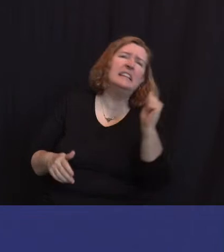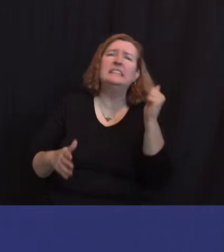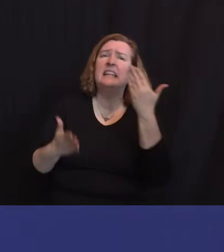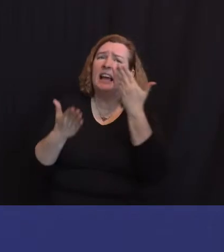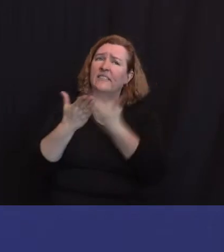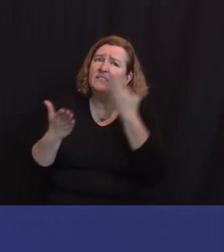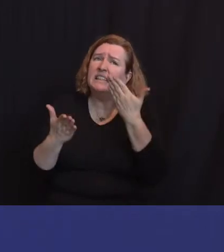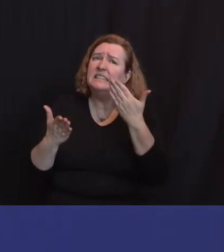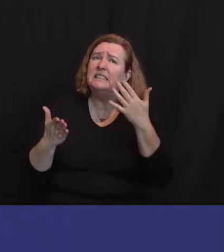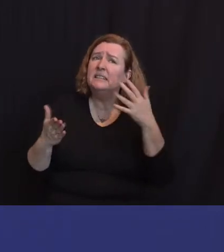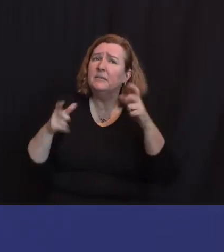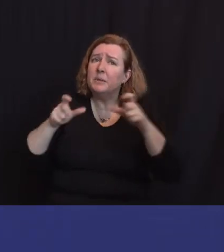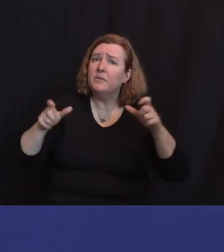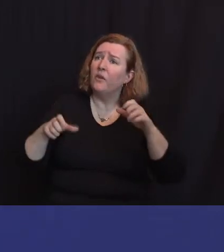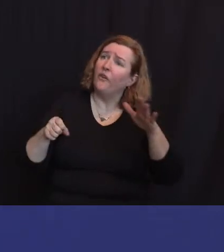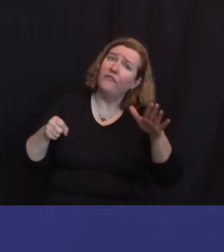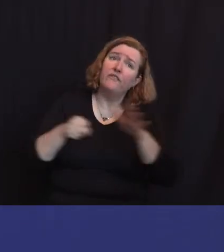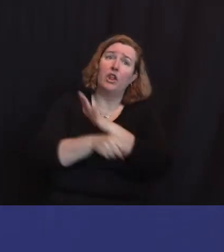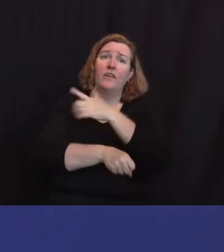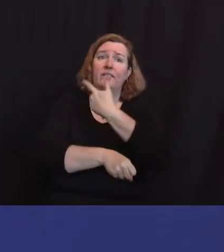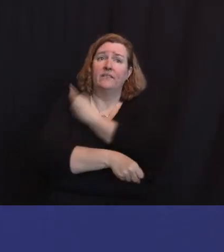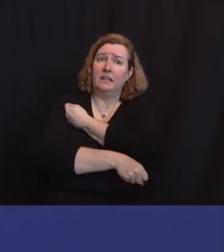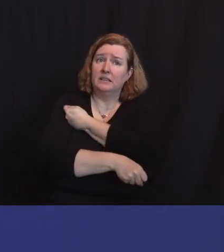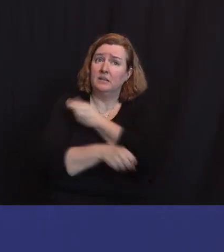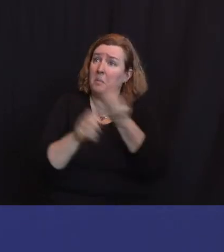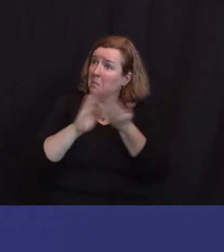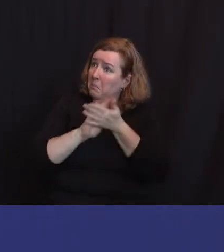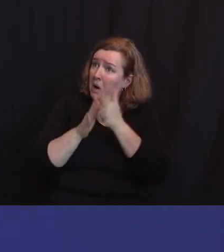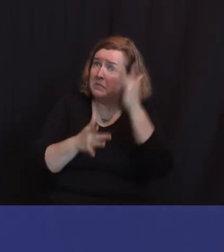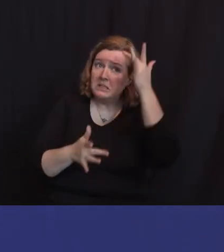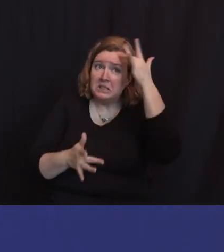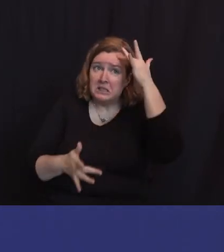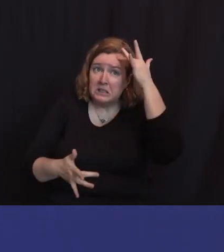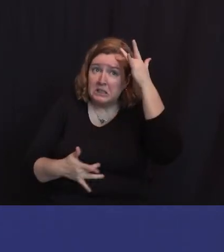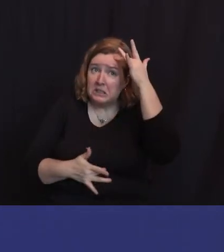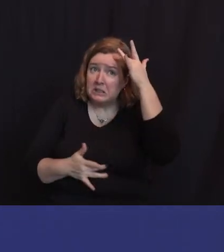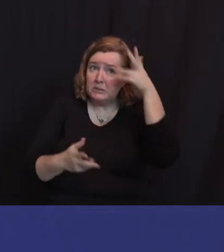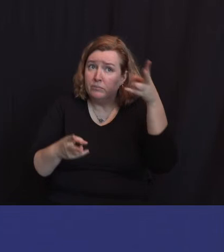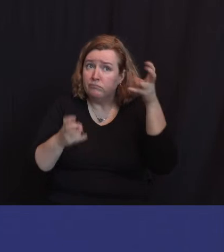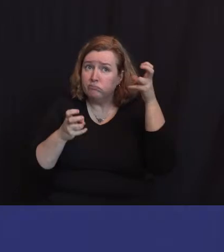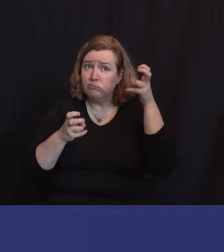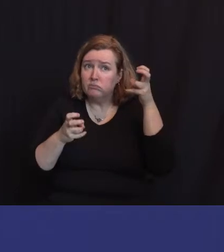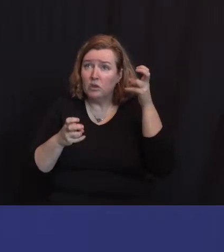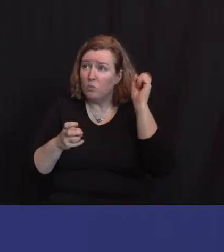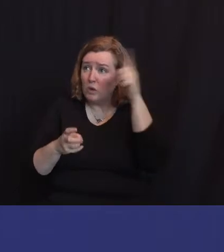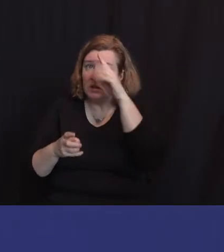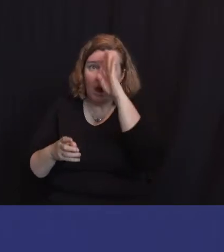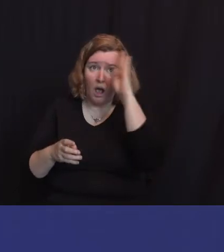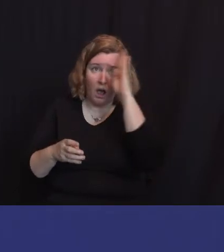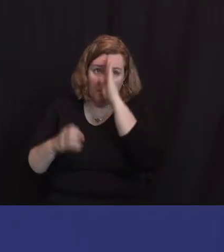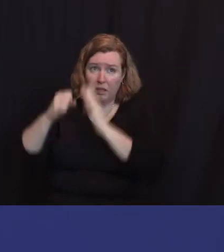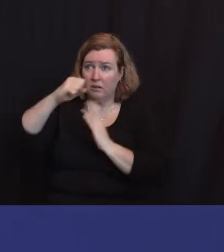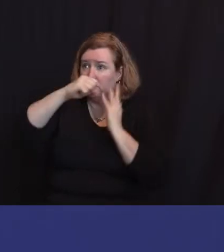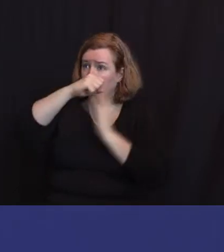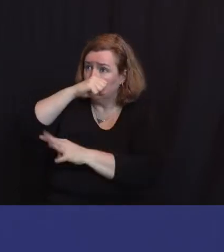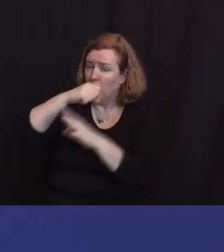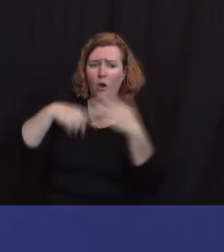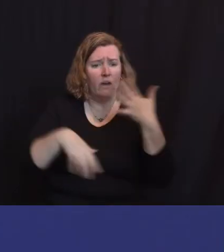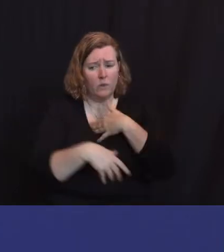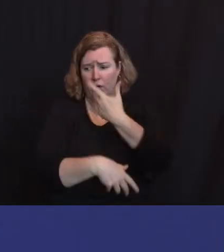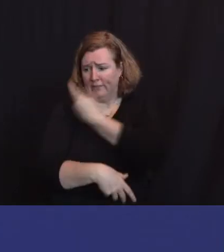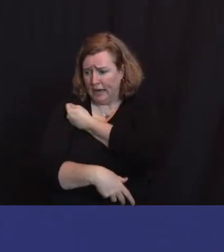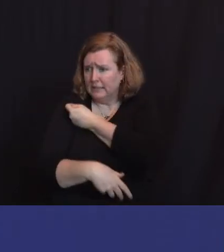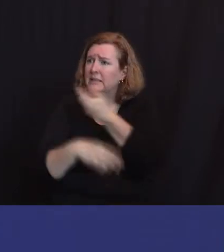vaccinated in New Jersey have gotten sick or are getting sick, showing up at hospitals, and any more